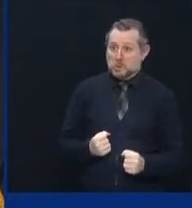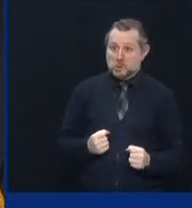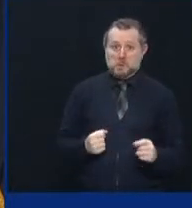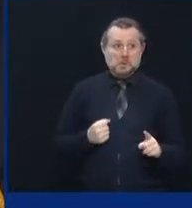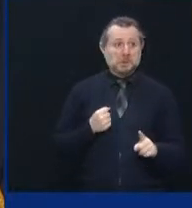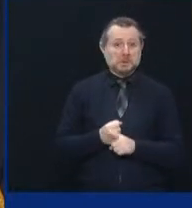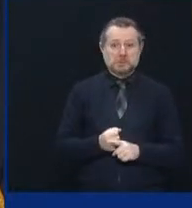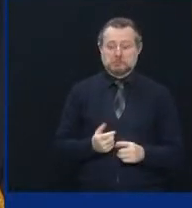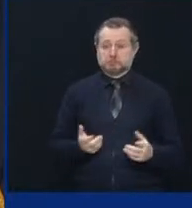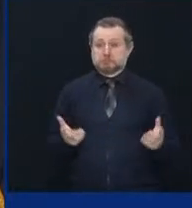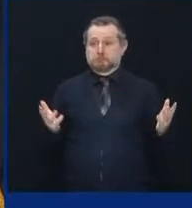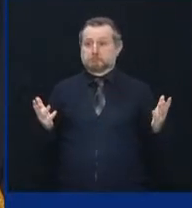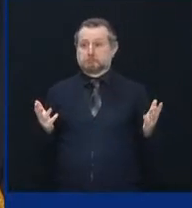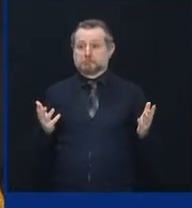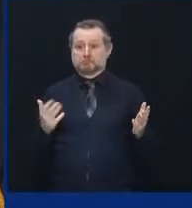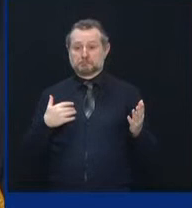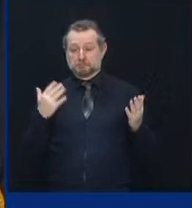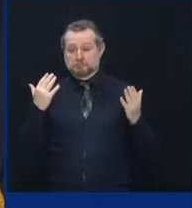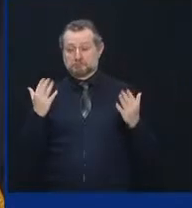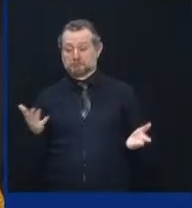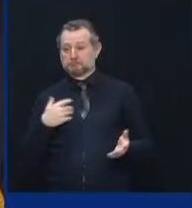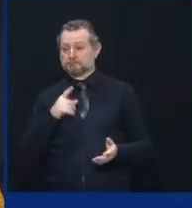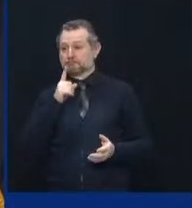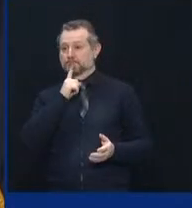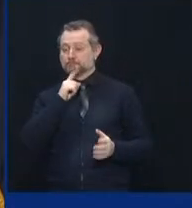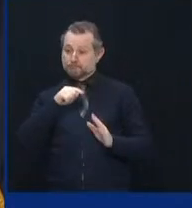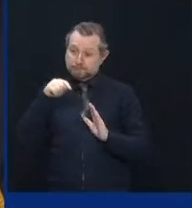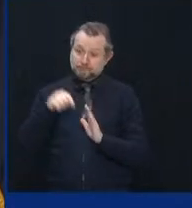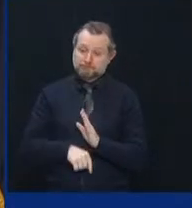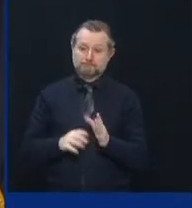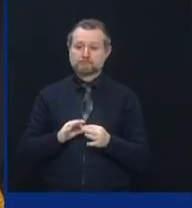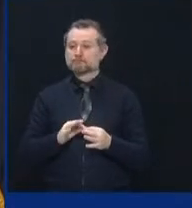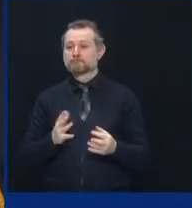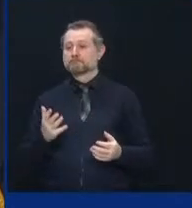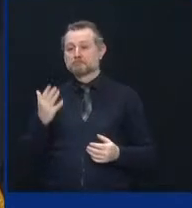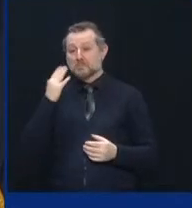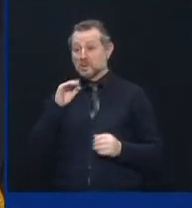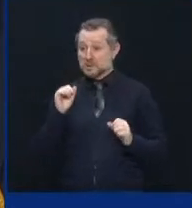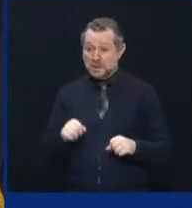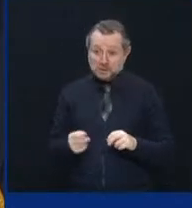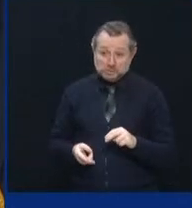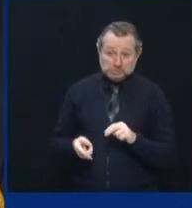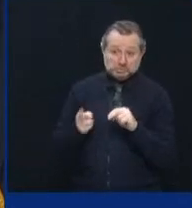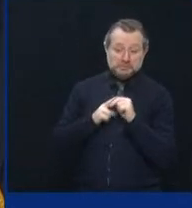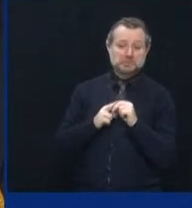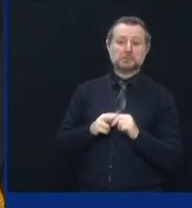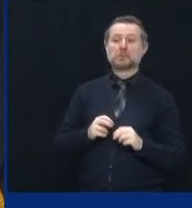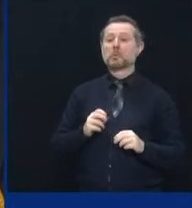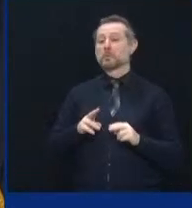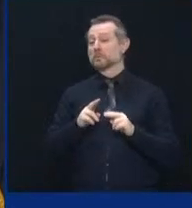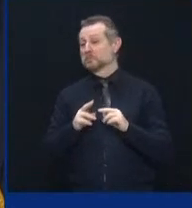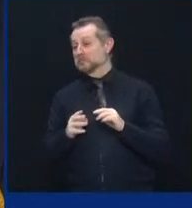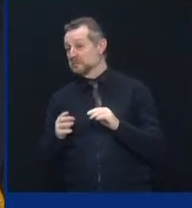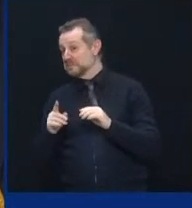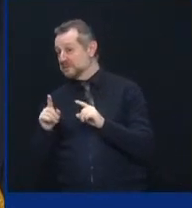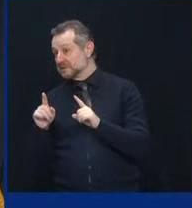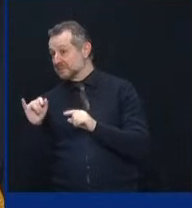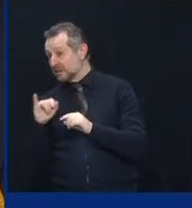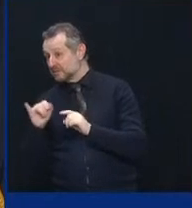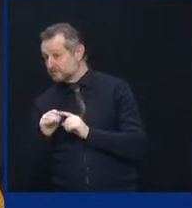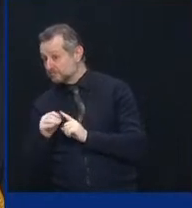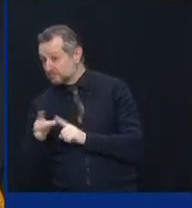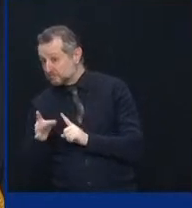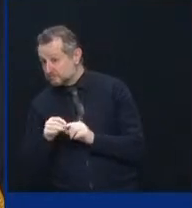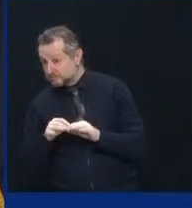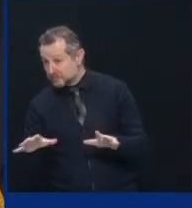They won't tell you. They'll say you could have an increased positivity rate, increased infection rate. How problematic would that